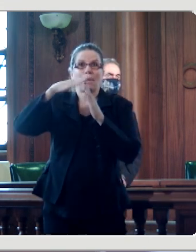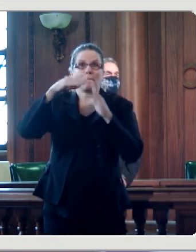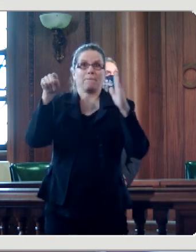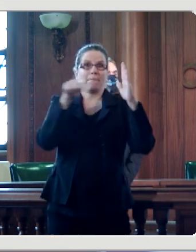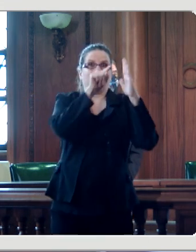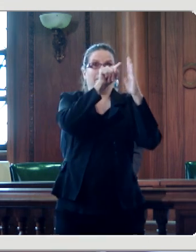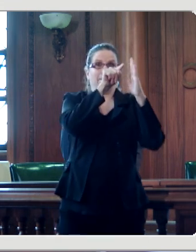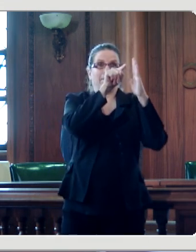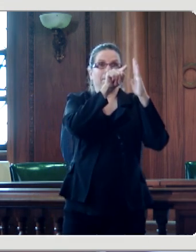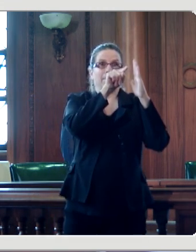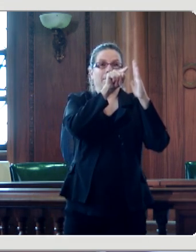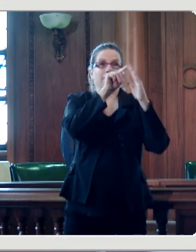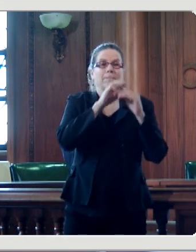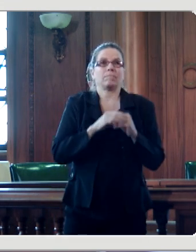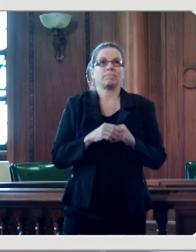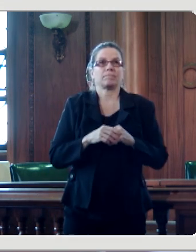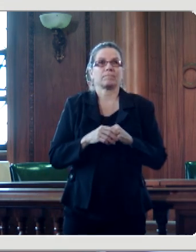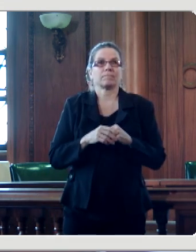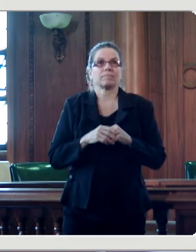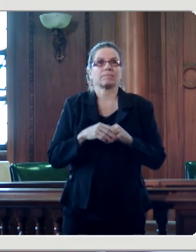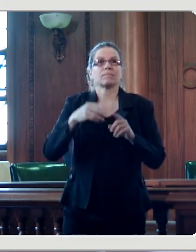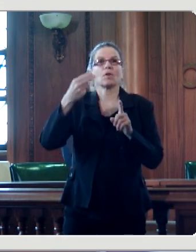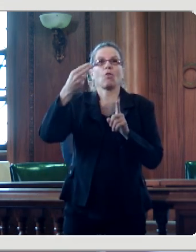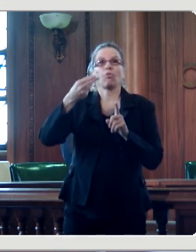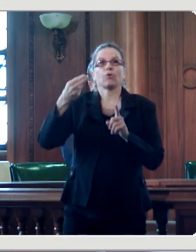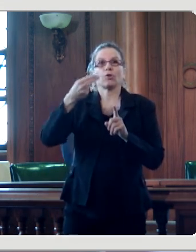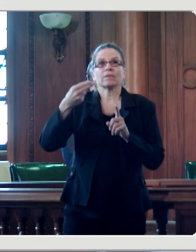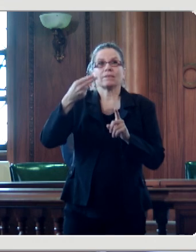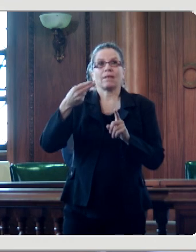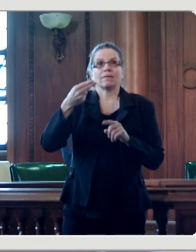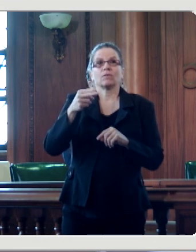Wednesday, 224 Thursday, 32 Friday,